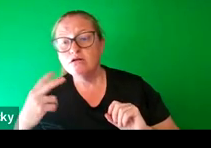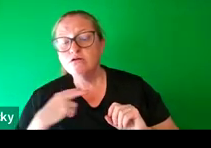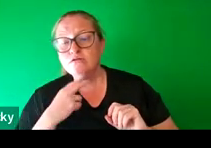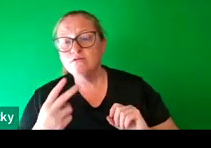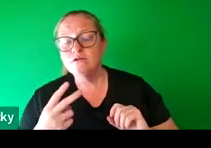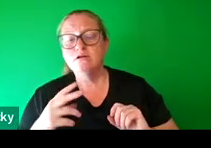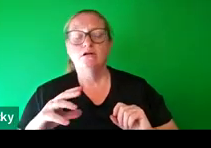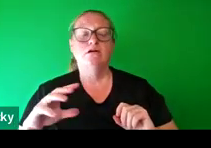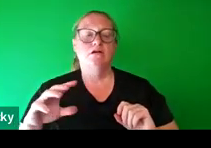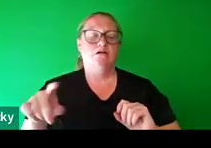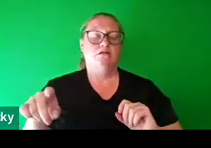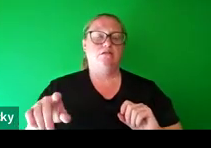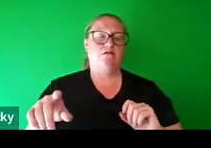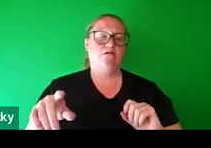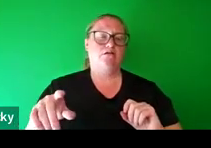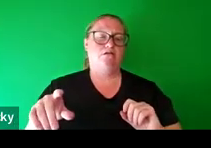Commissioner Matamidi had.